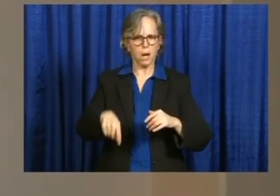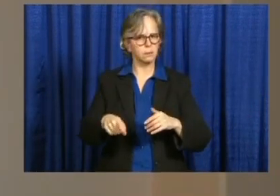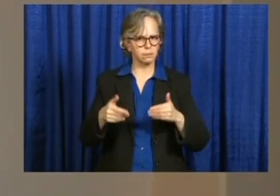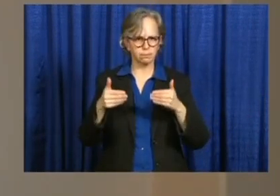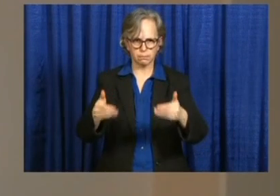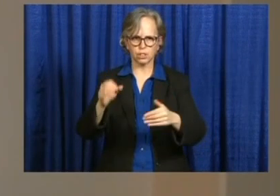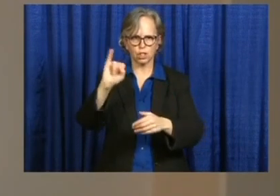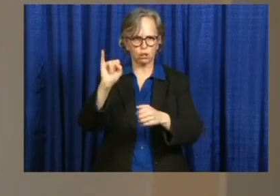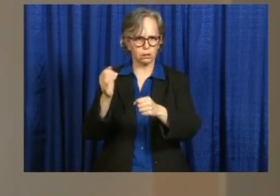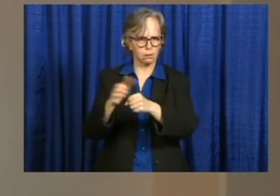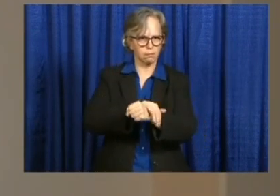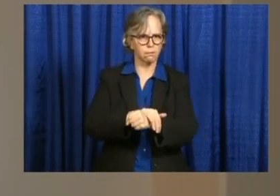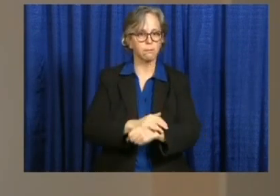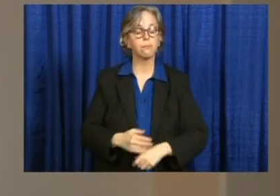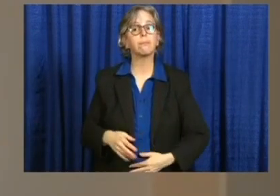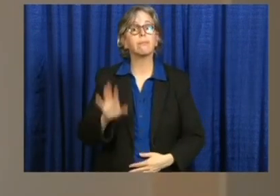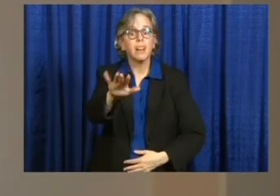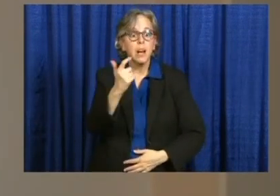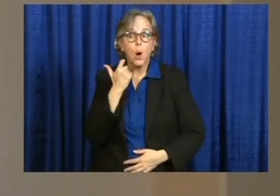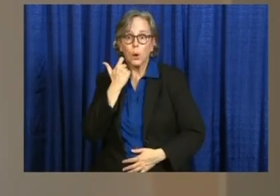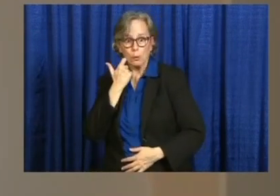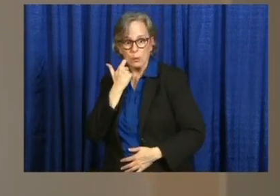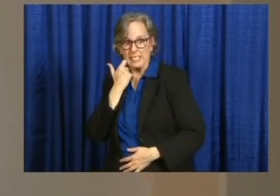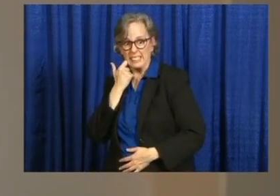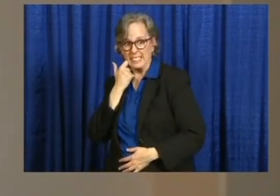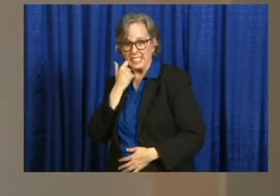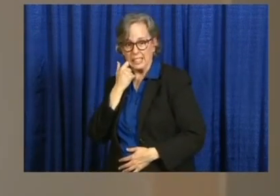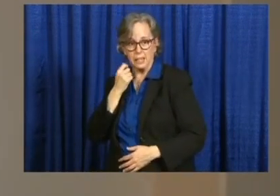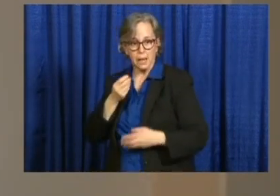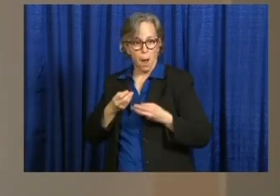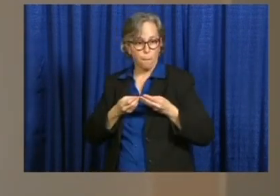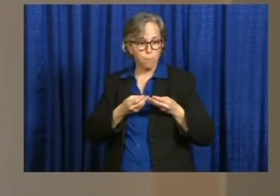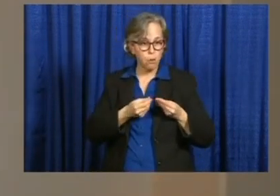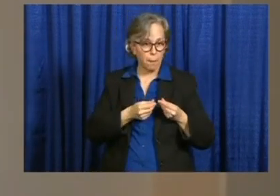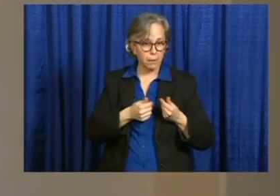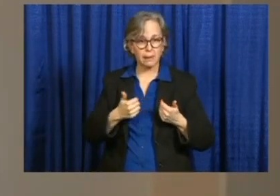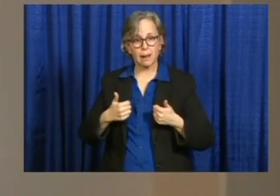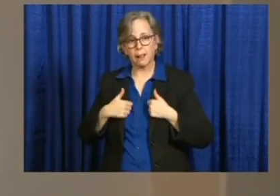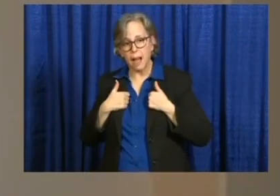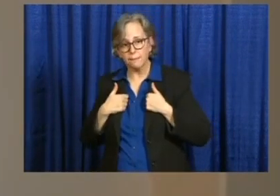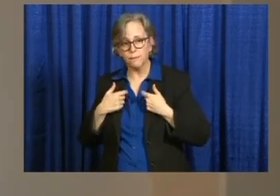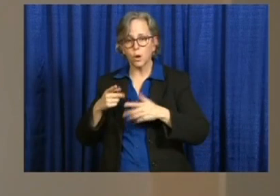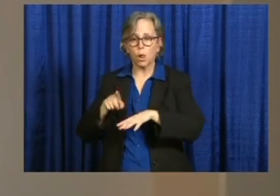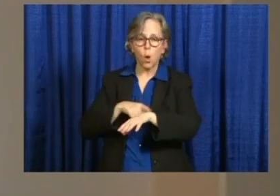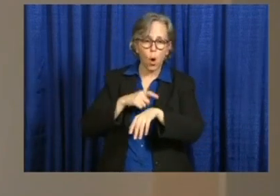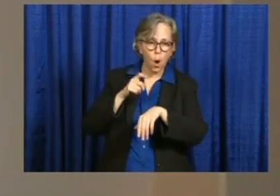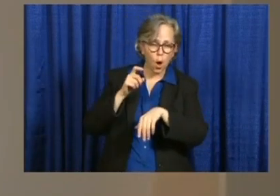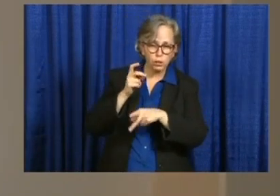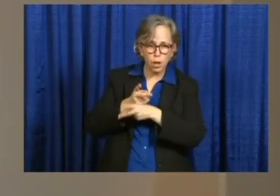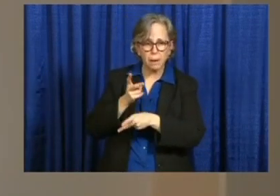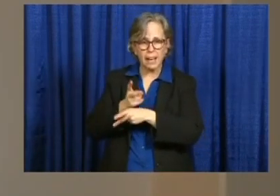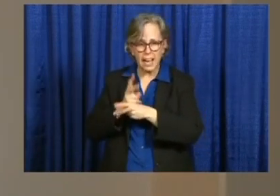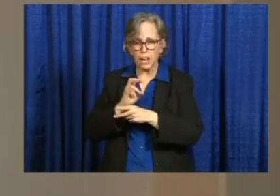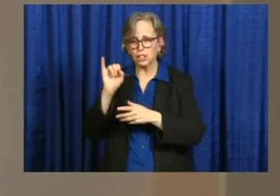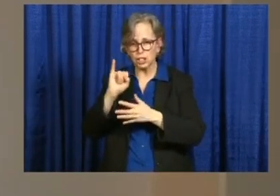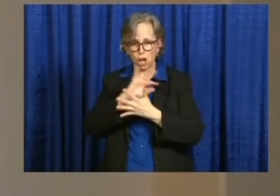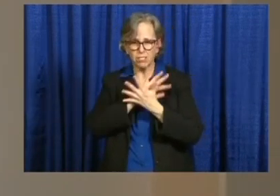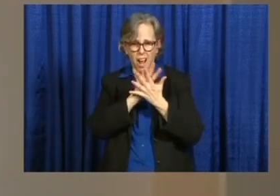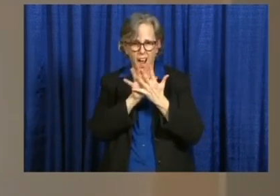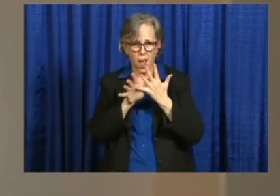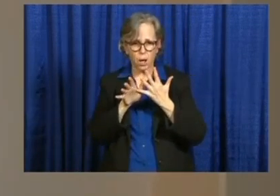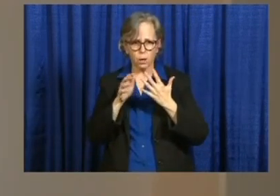most recently, for property and casualty, life, and long-term care insurance, they have been ordered, insurance companies have been ordered